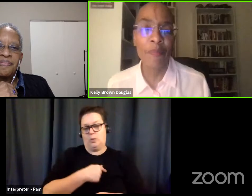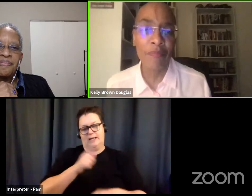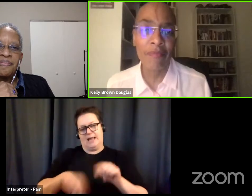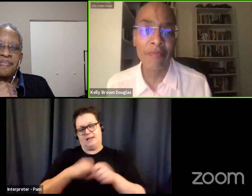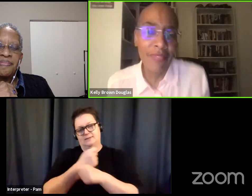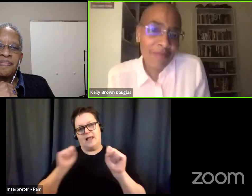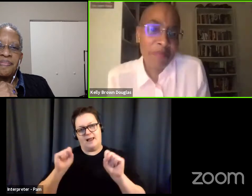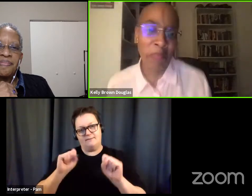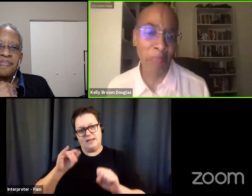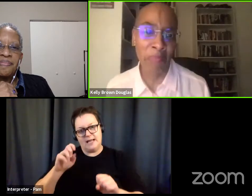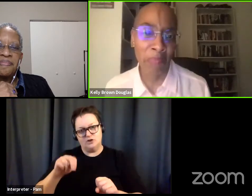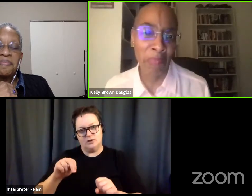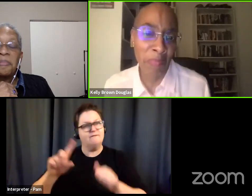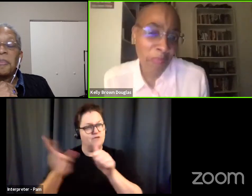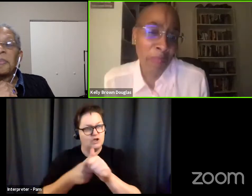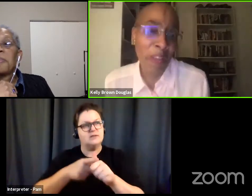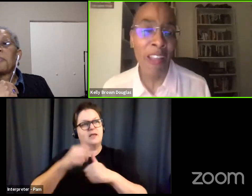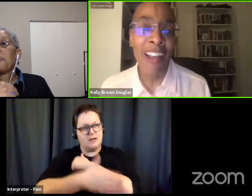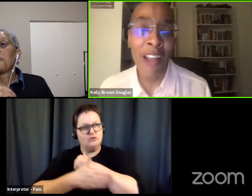saved.